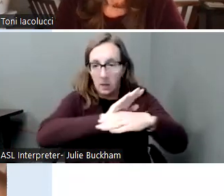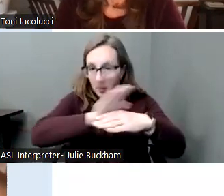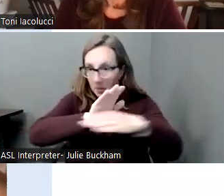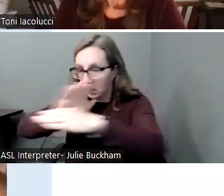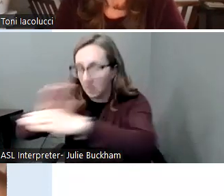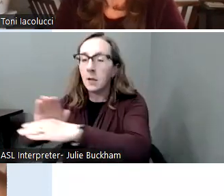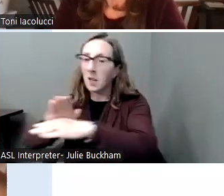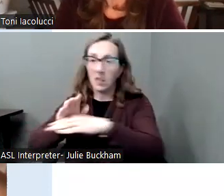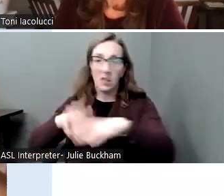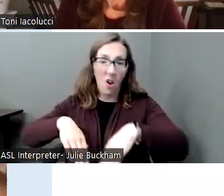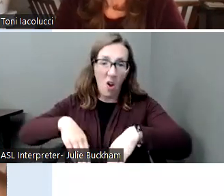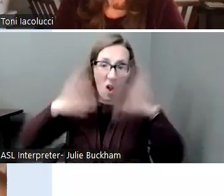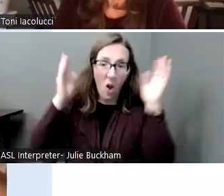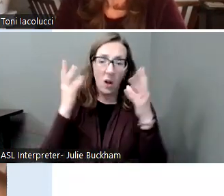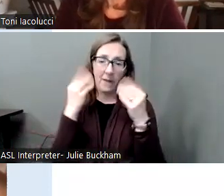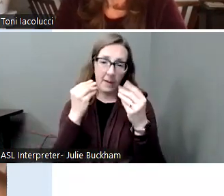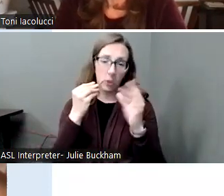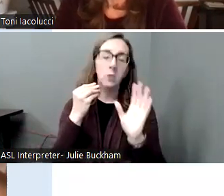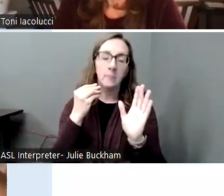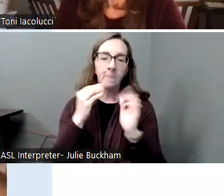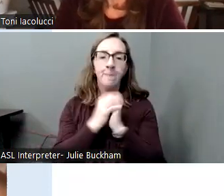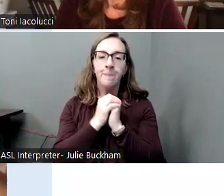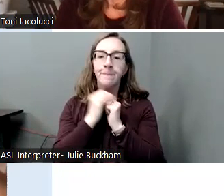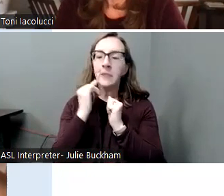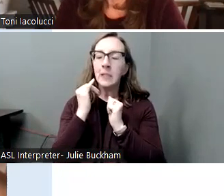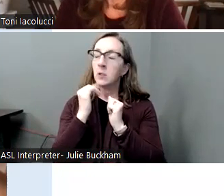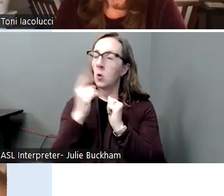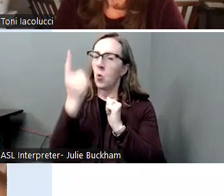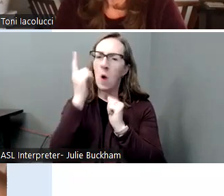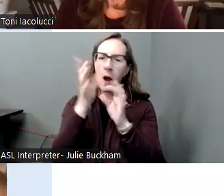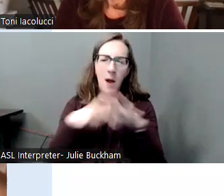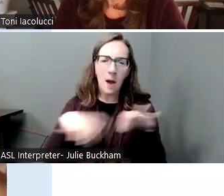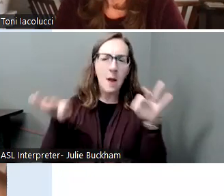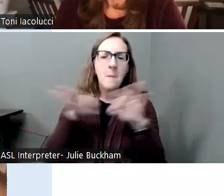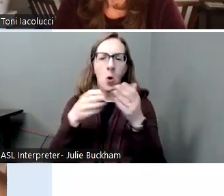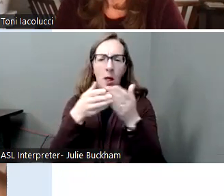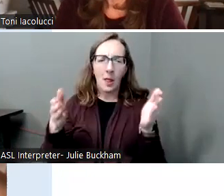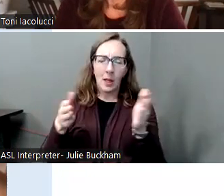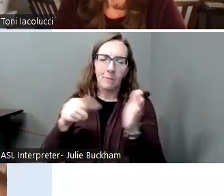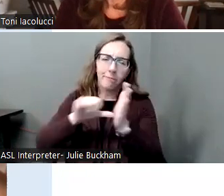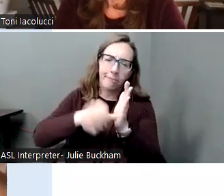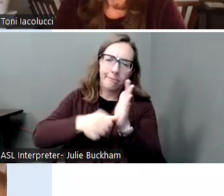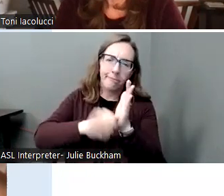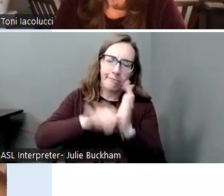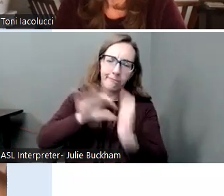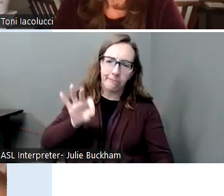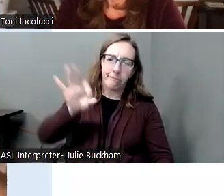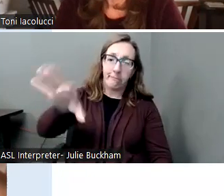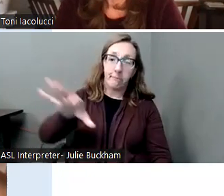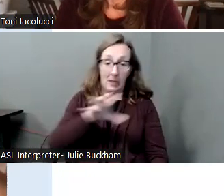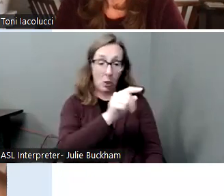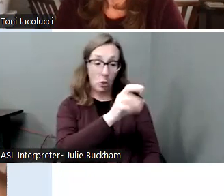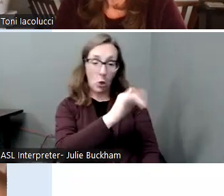of information to process. So I guess if there's one takeaway that Tony has emphasized, and I want to repeat here, is